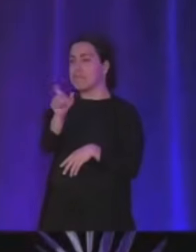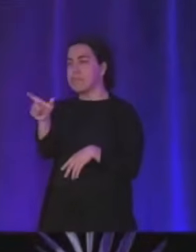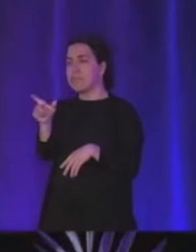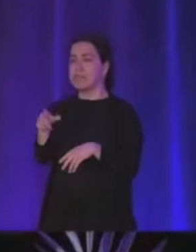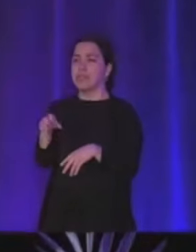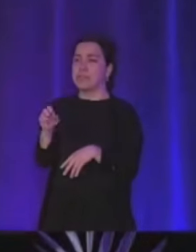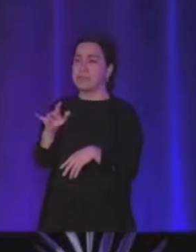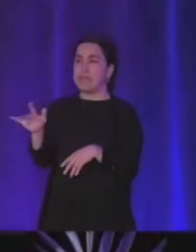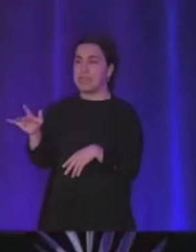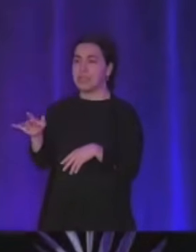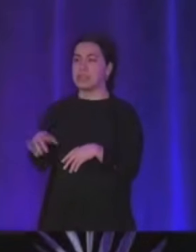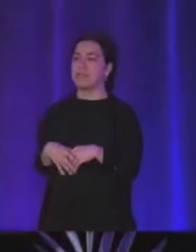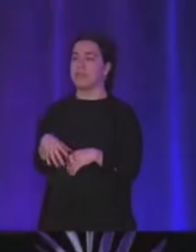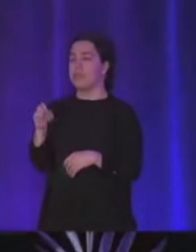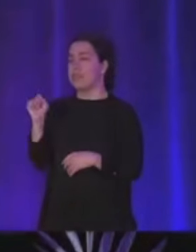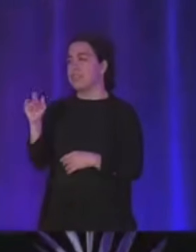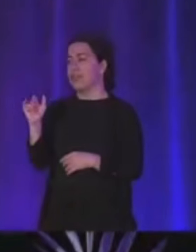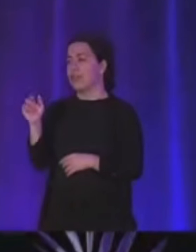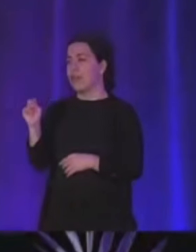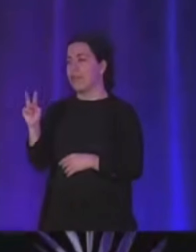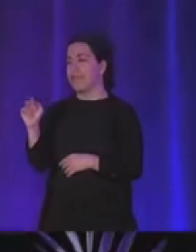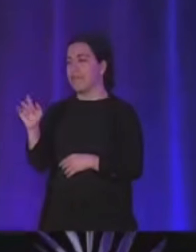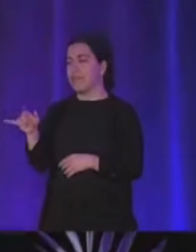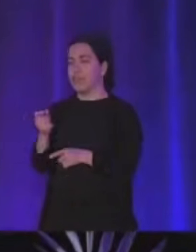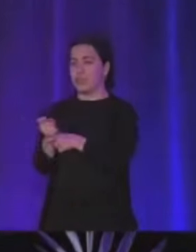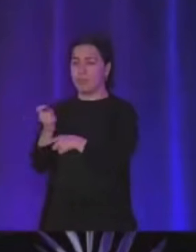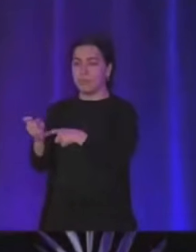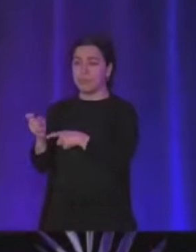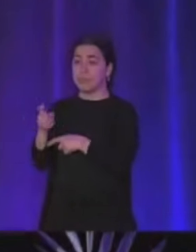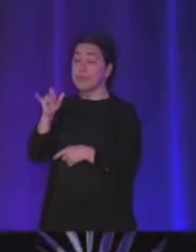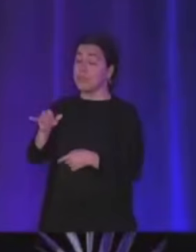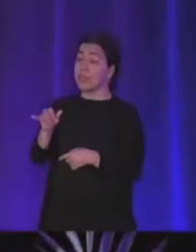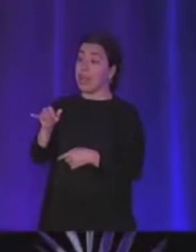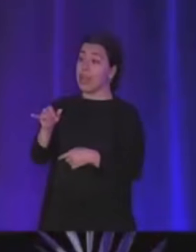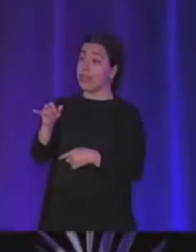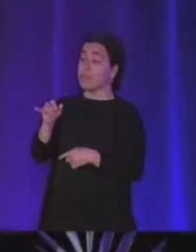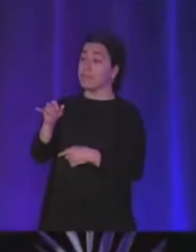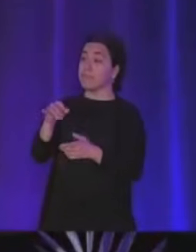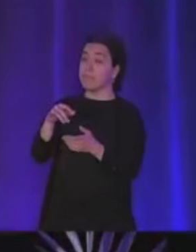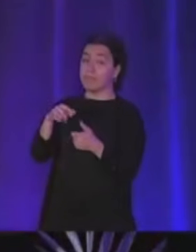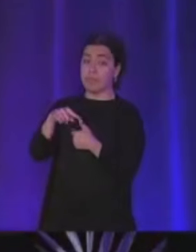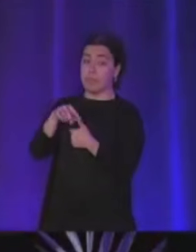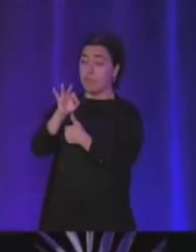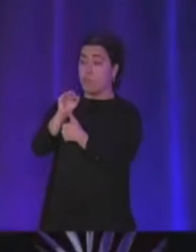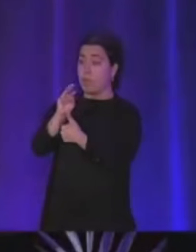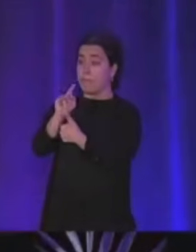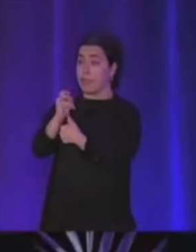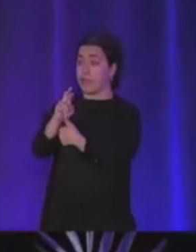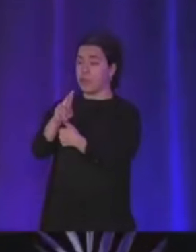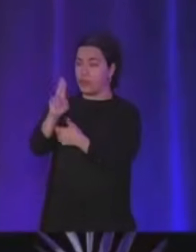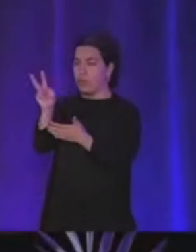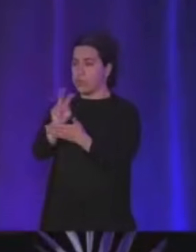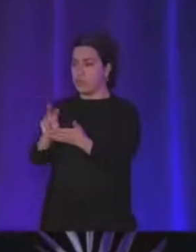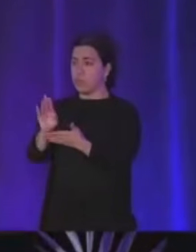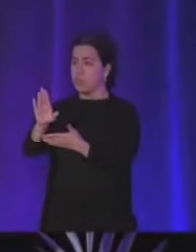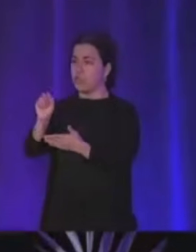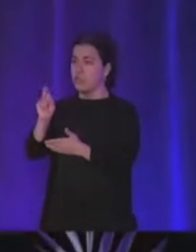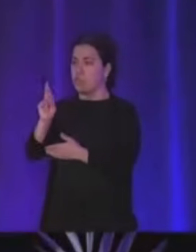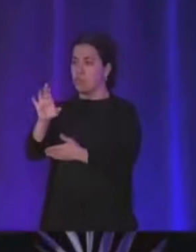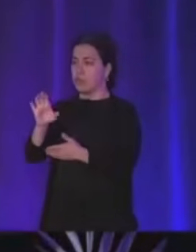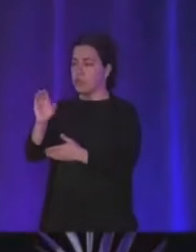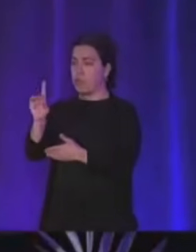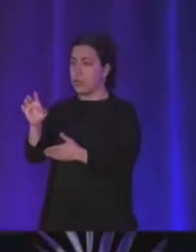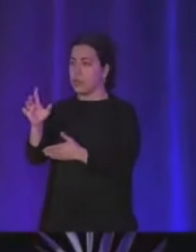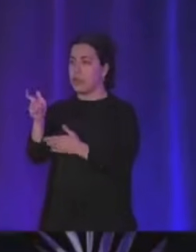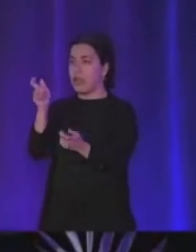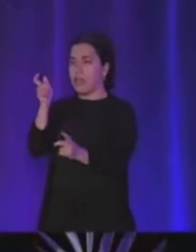jokes. A formatter is a tool that reads in your source code and auto-formats it for you or complains about you not having